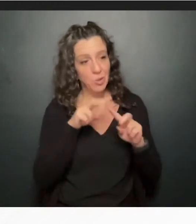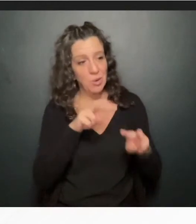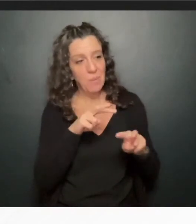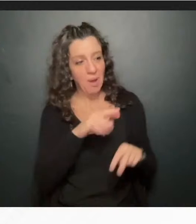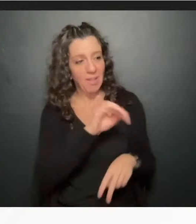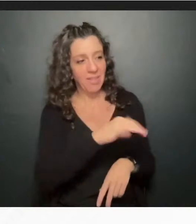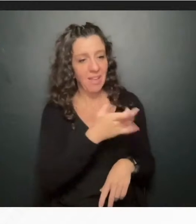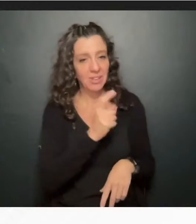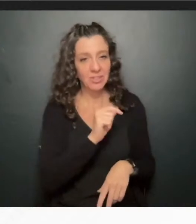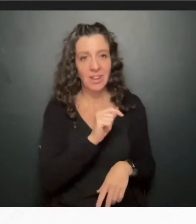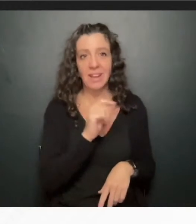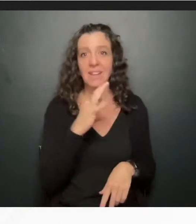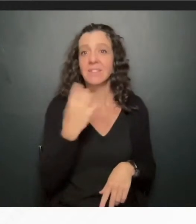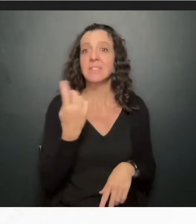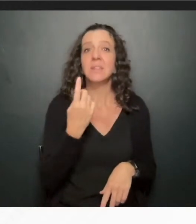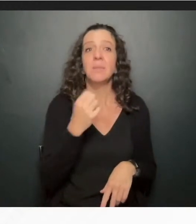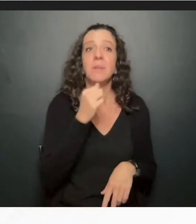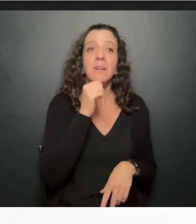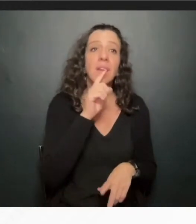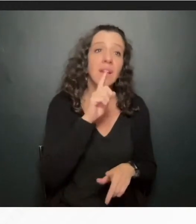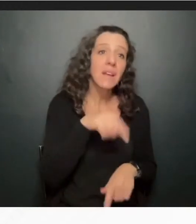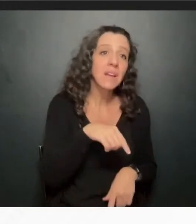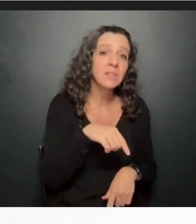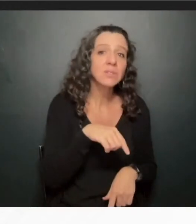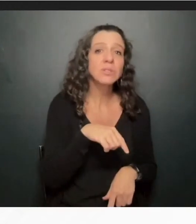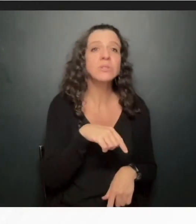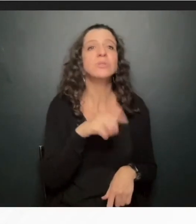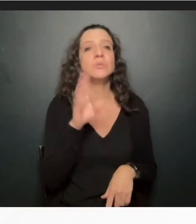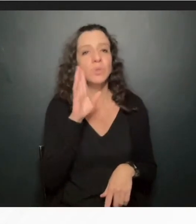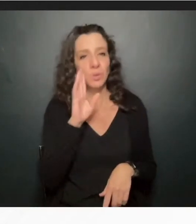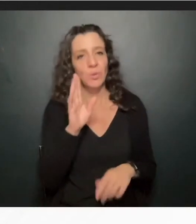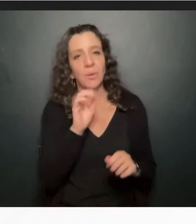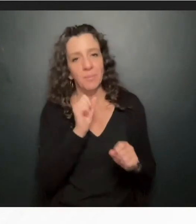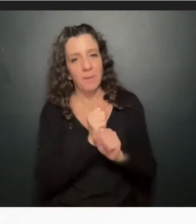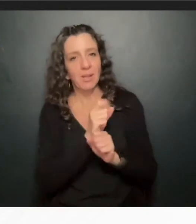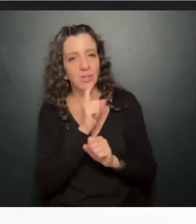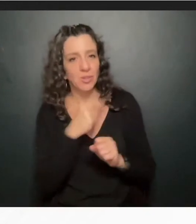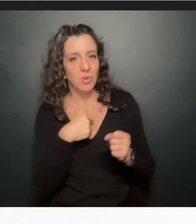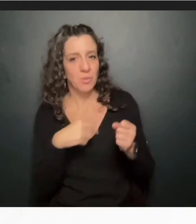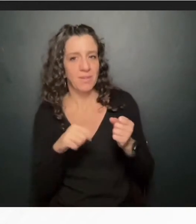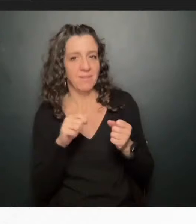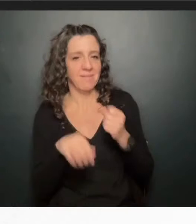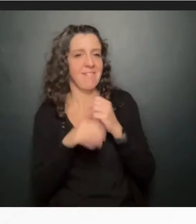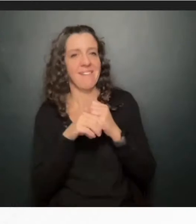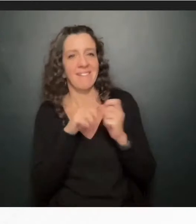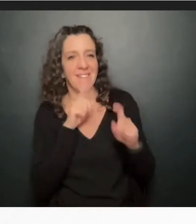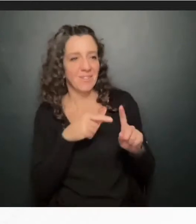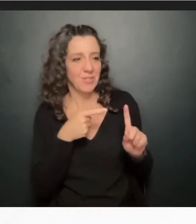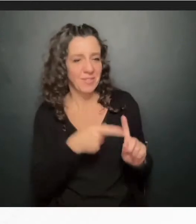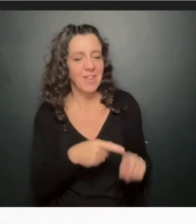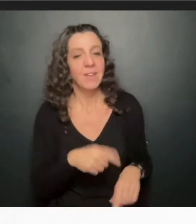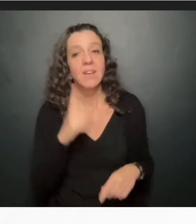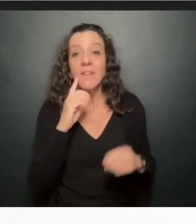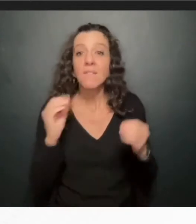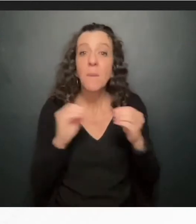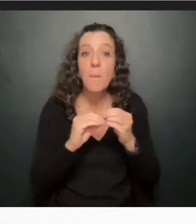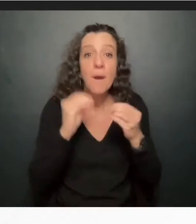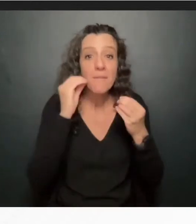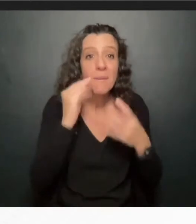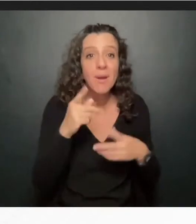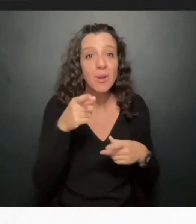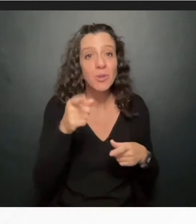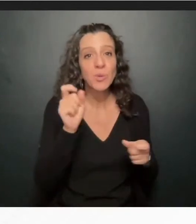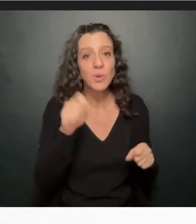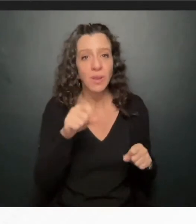if questions were not fully answered, we can make additions in there. For additional information, you may